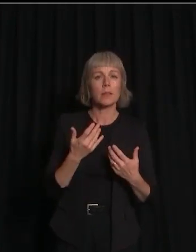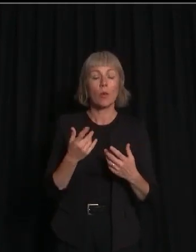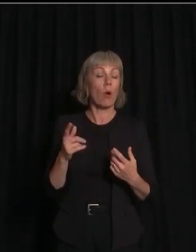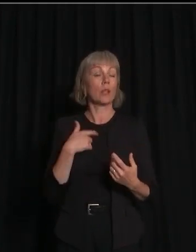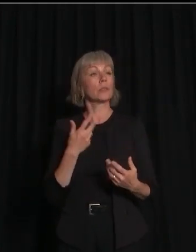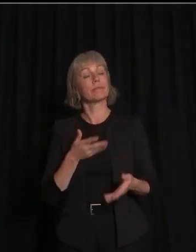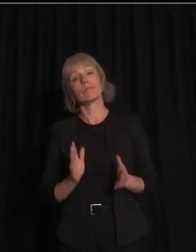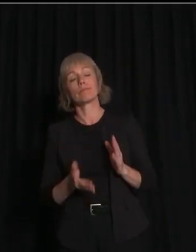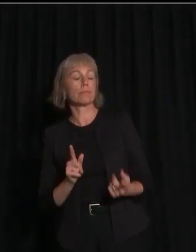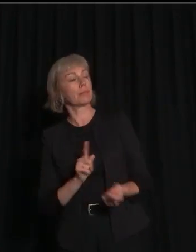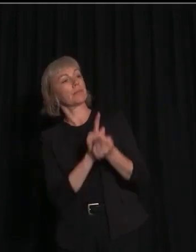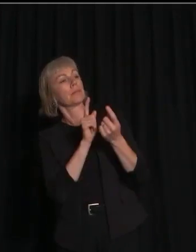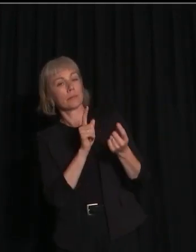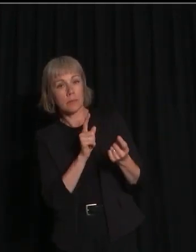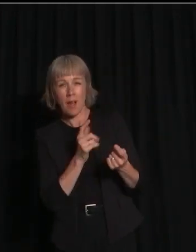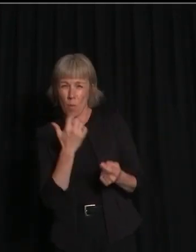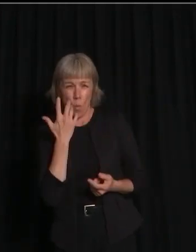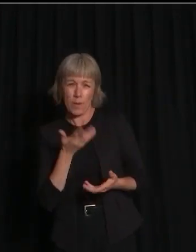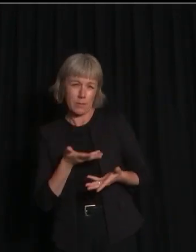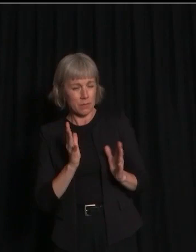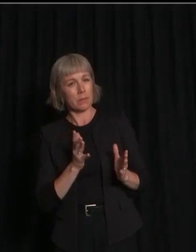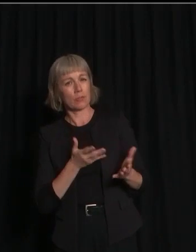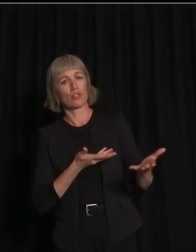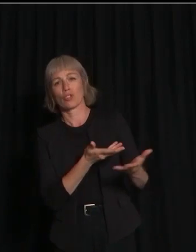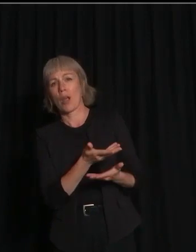and I'm always down for a chat about things, but